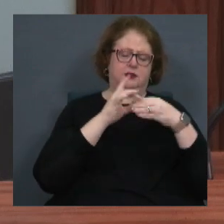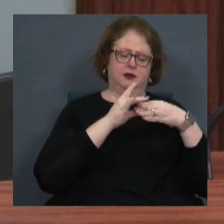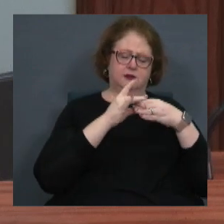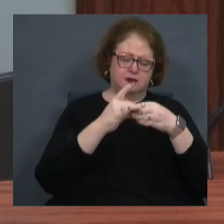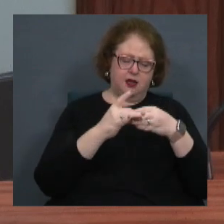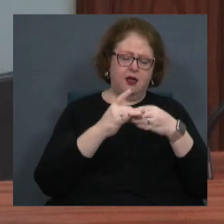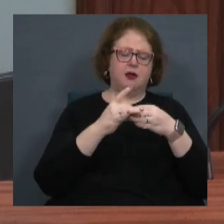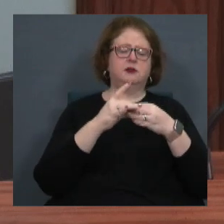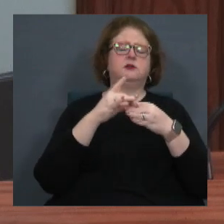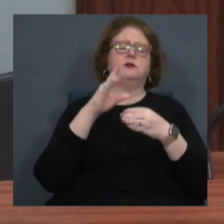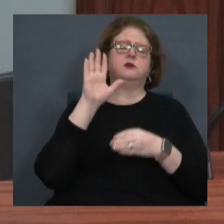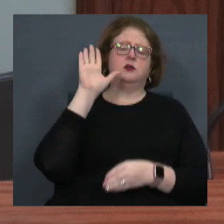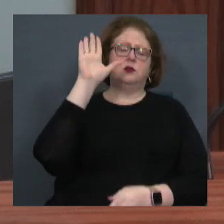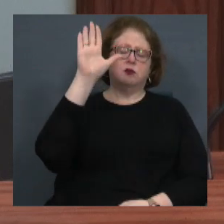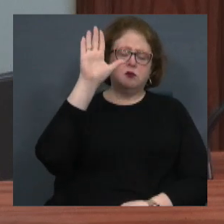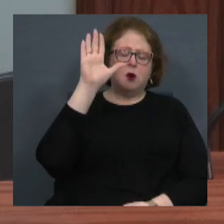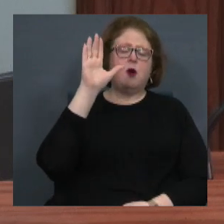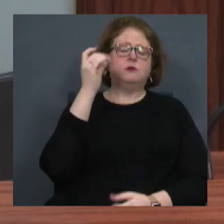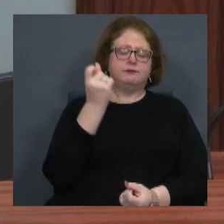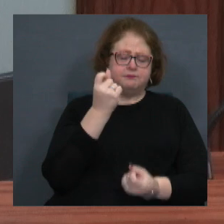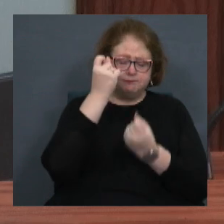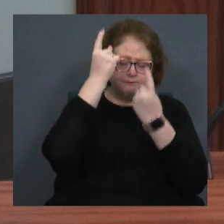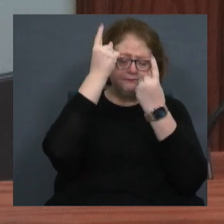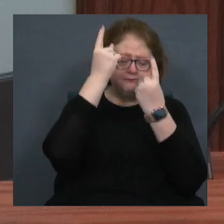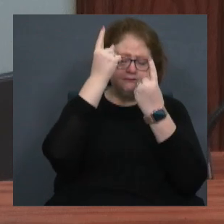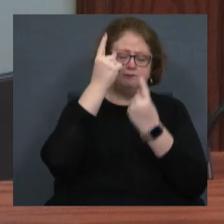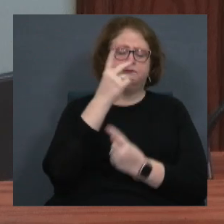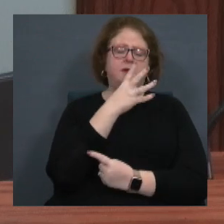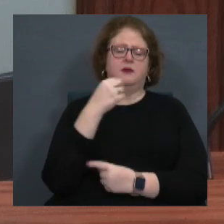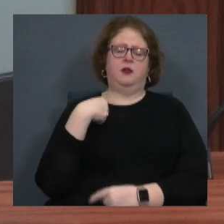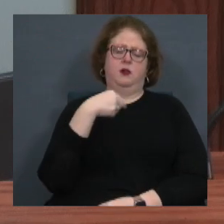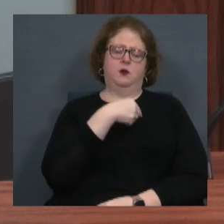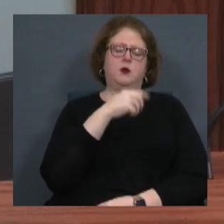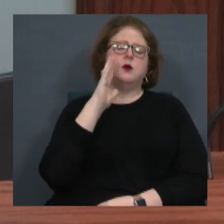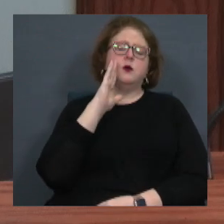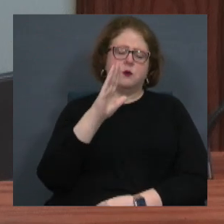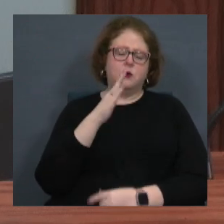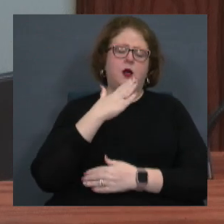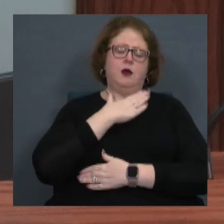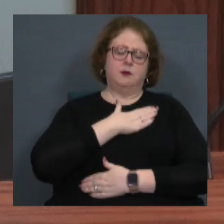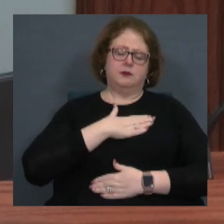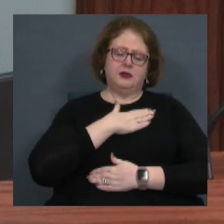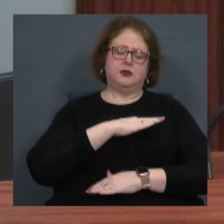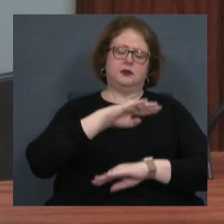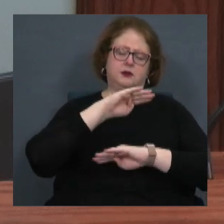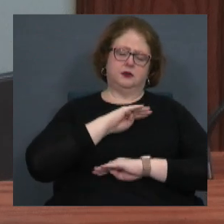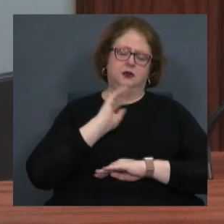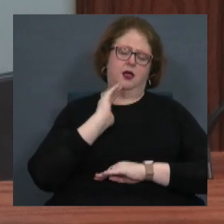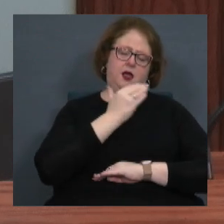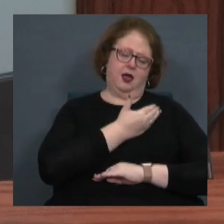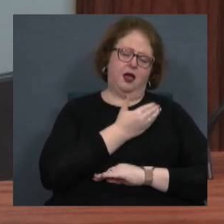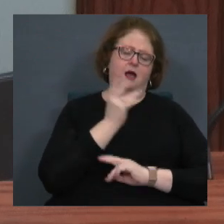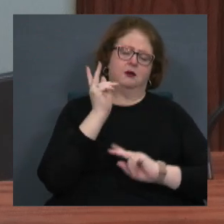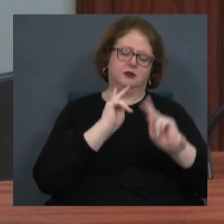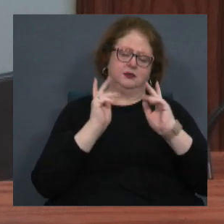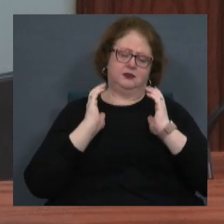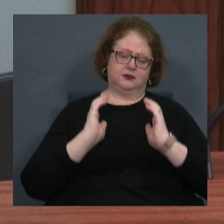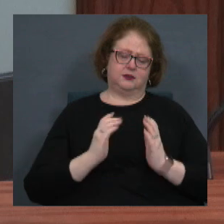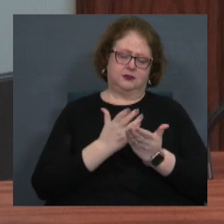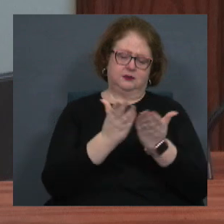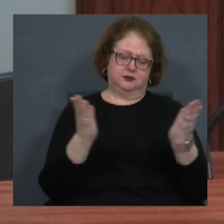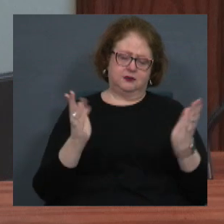we do everything that's pleasing in the sight of our residents and our citizens and the public in which we